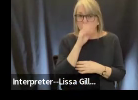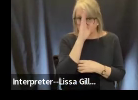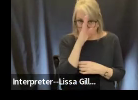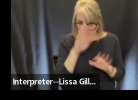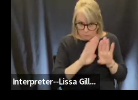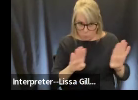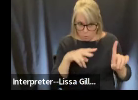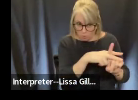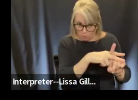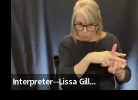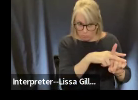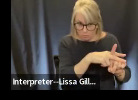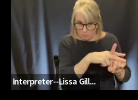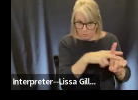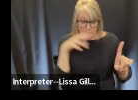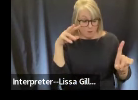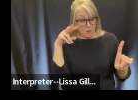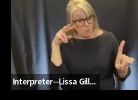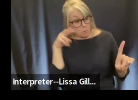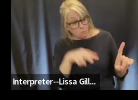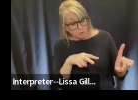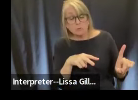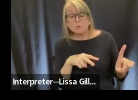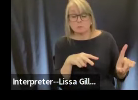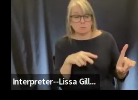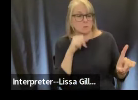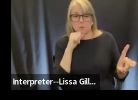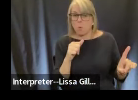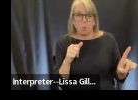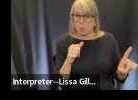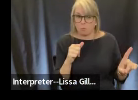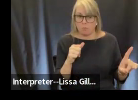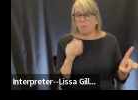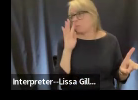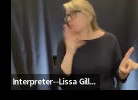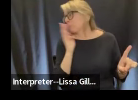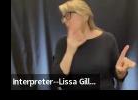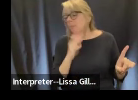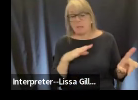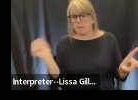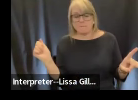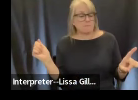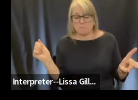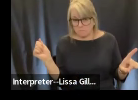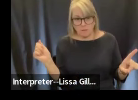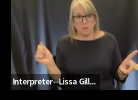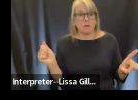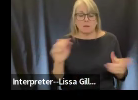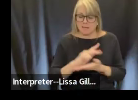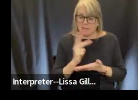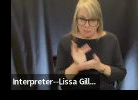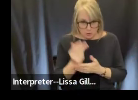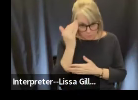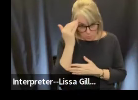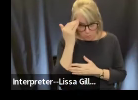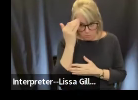are observed and not left plugged in once you're done using them. And just, be aware in the kitchen on